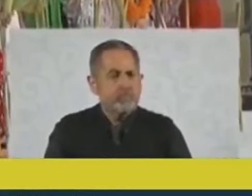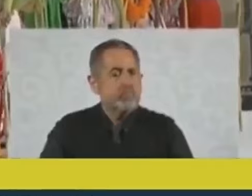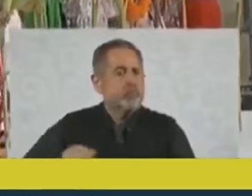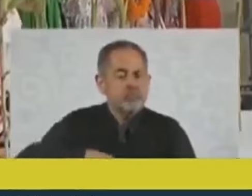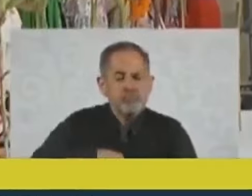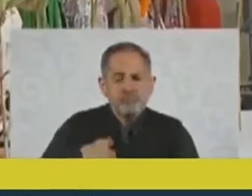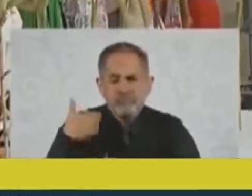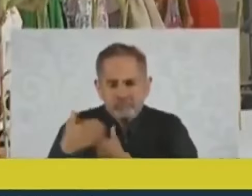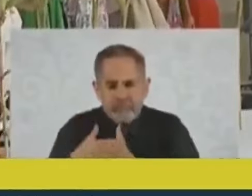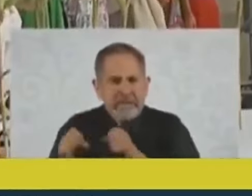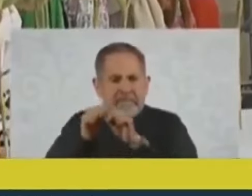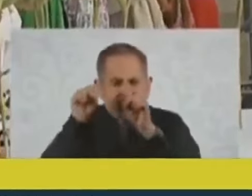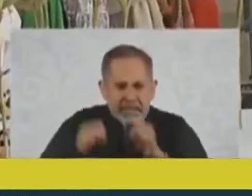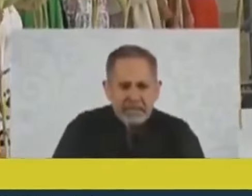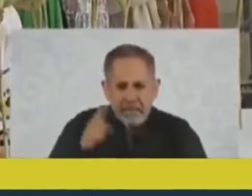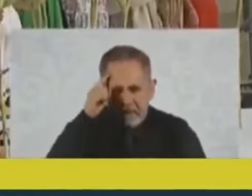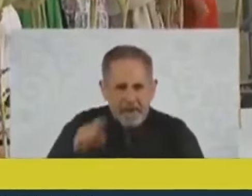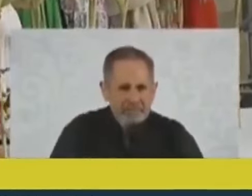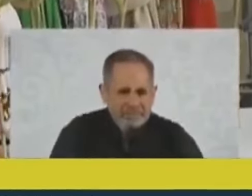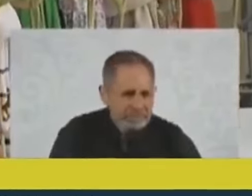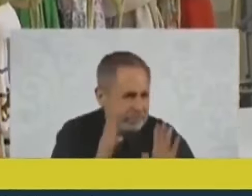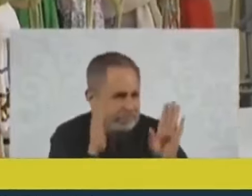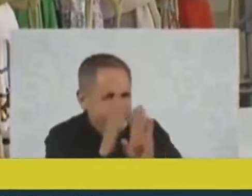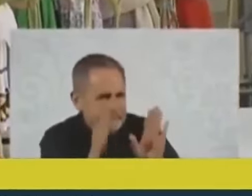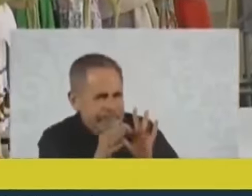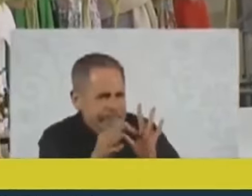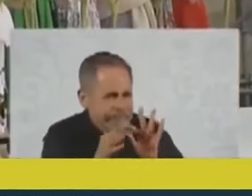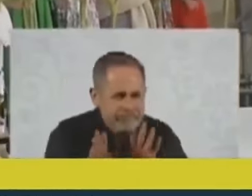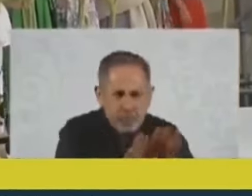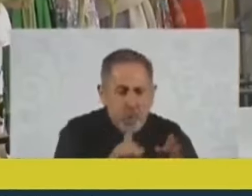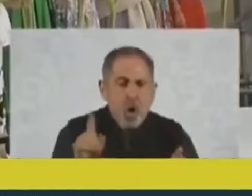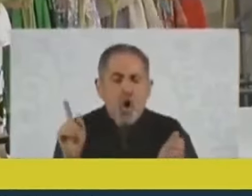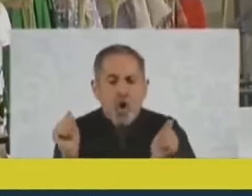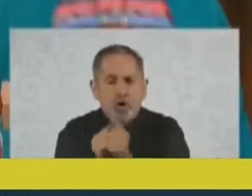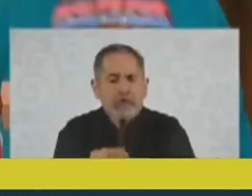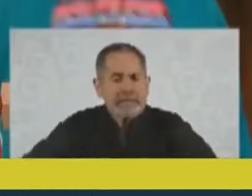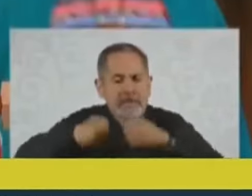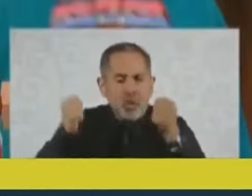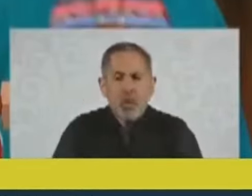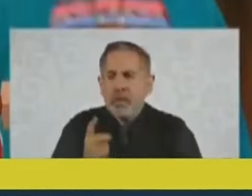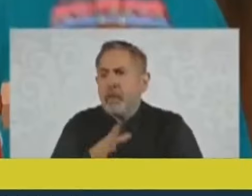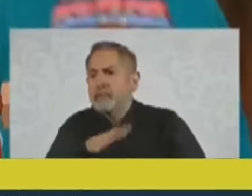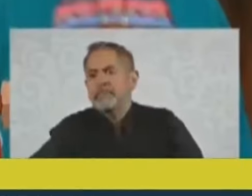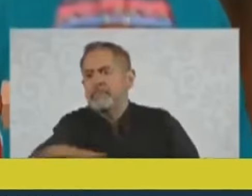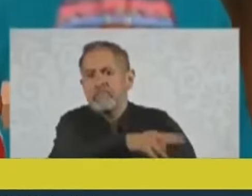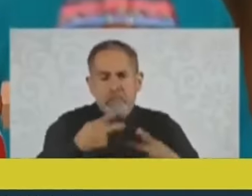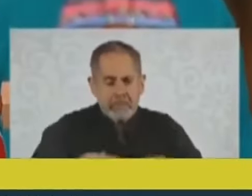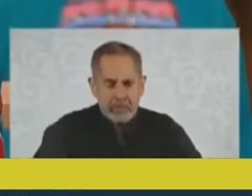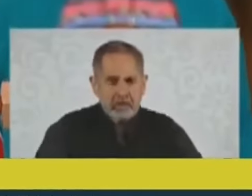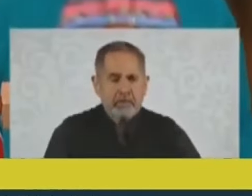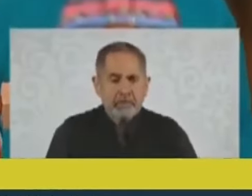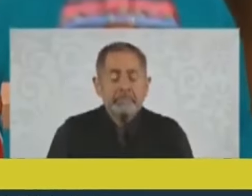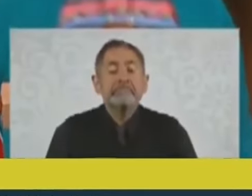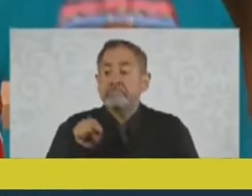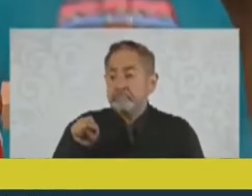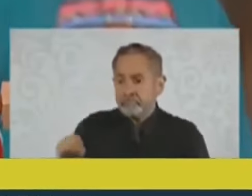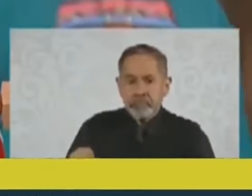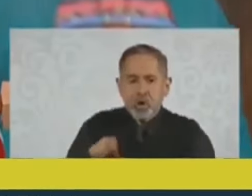We will create a national system of intelligence and investigation for public security. And we will